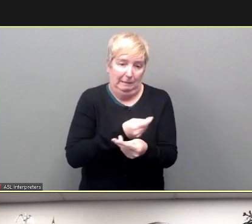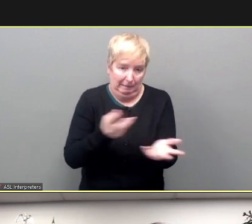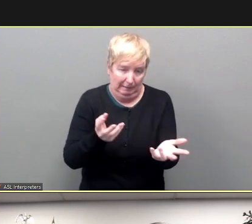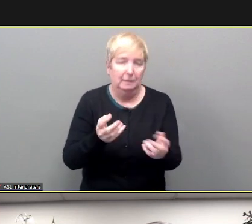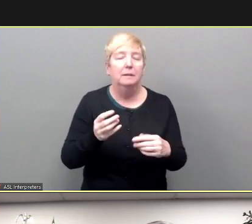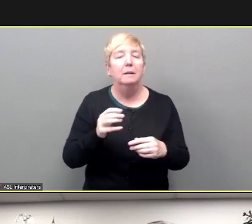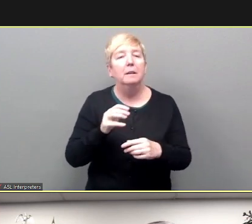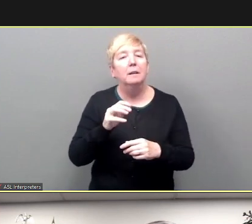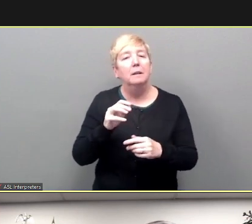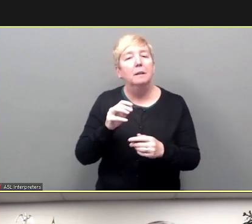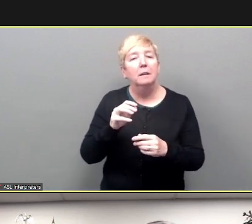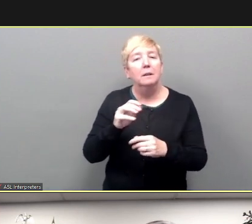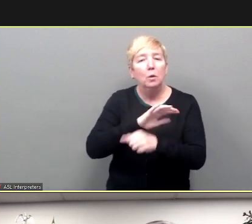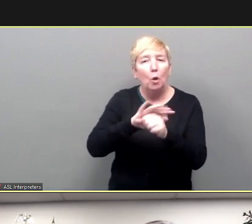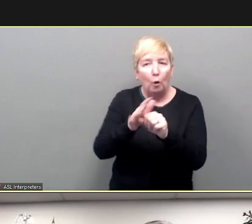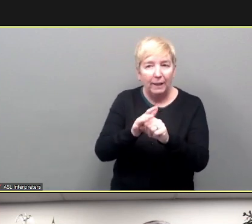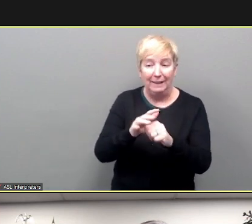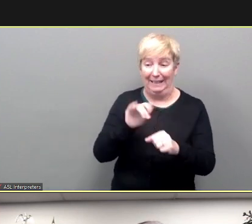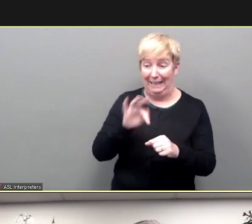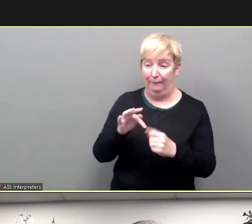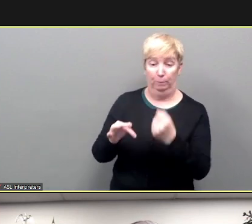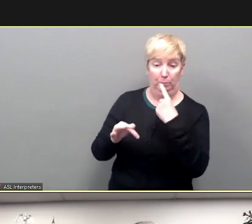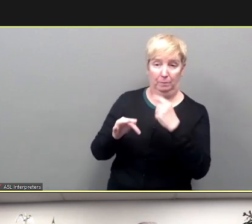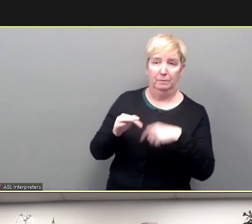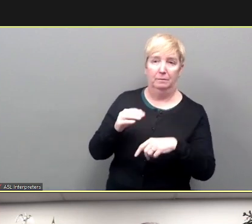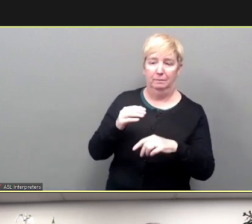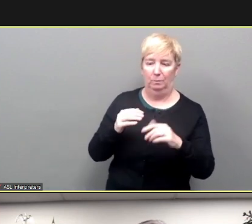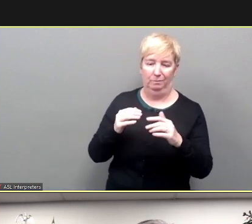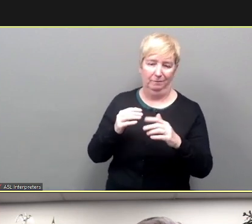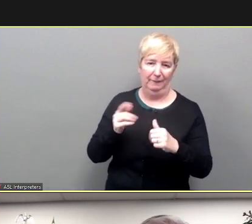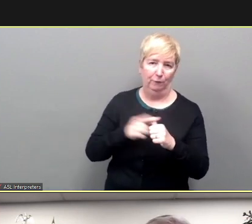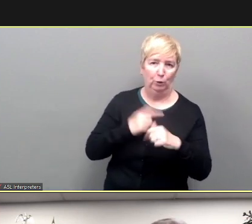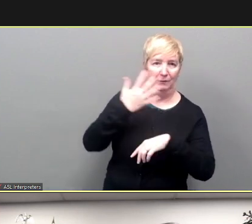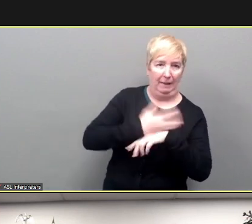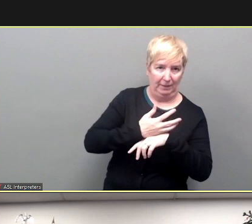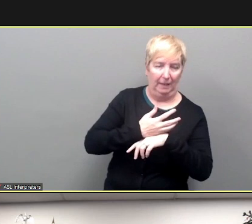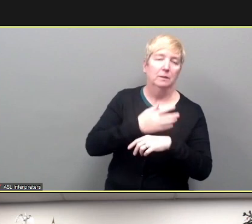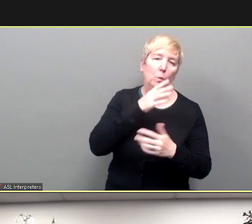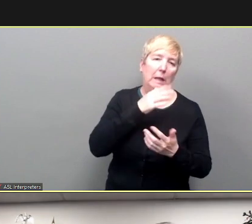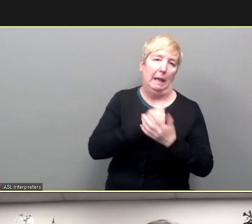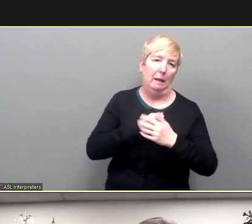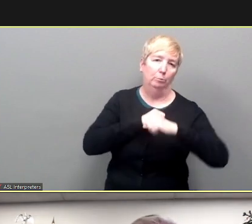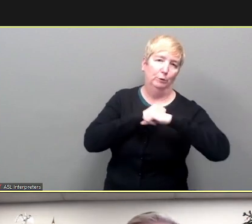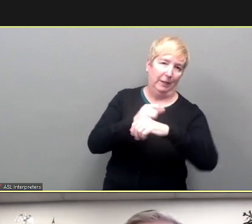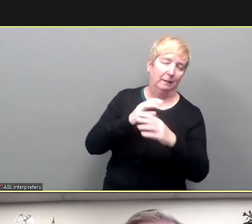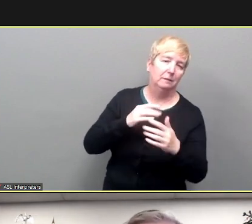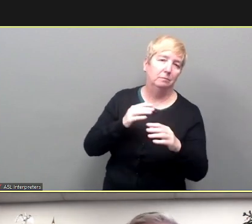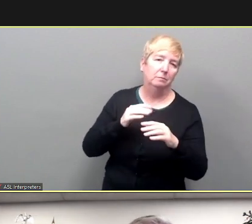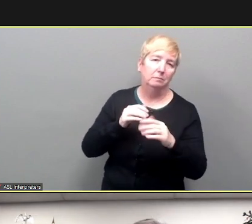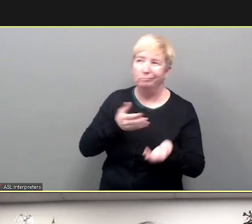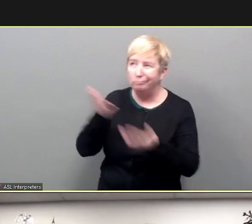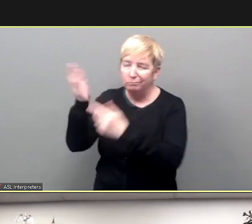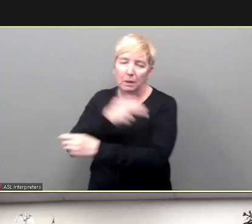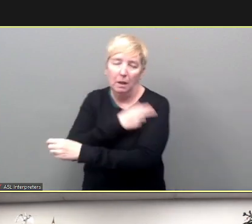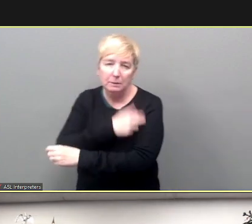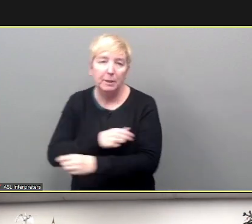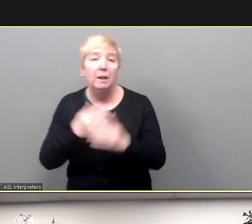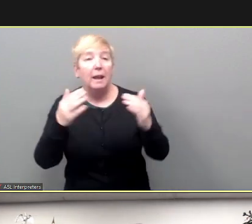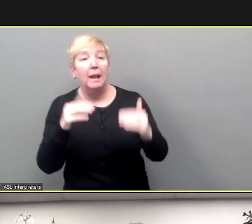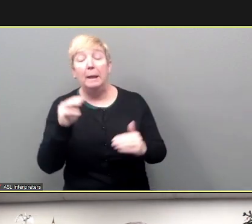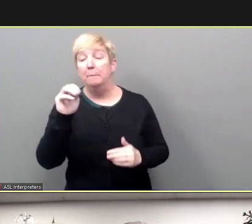days, prevents hospitalization and death. And lastly, we're also waiting for a Merck product, and the most recent